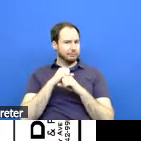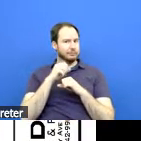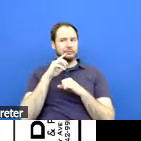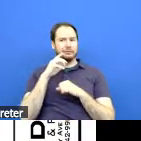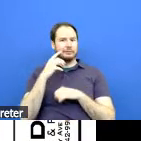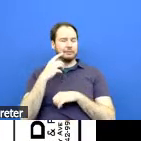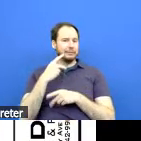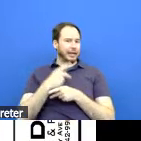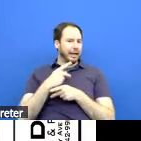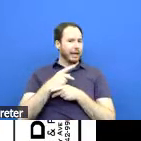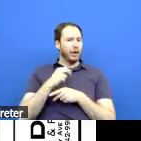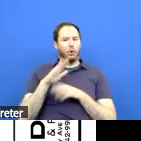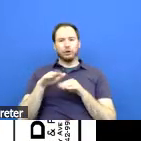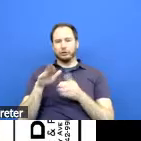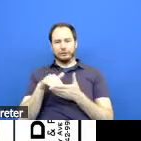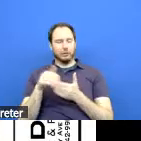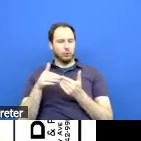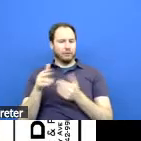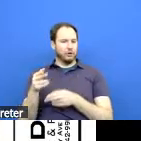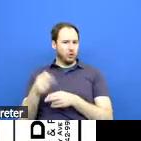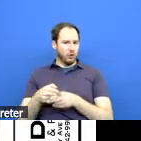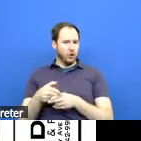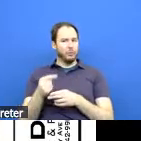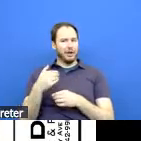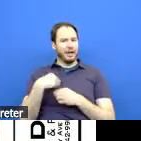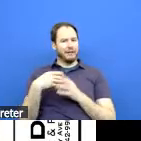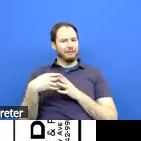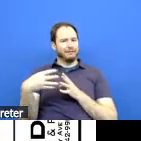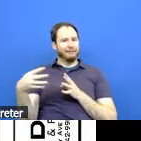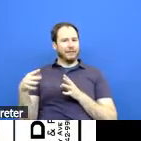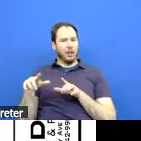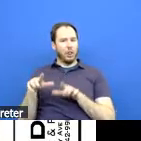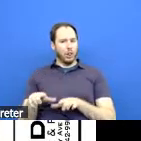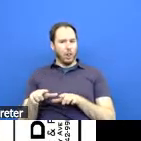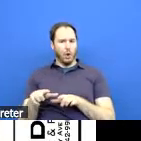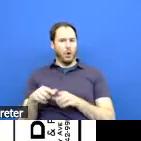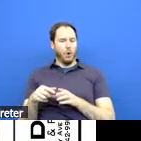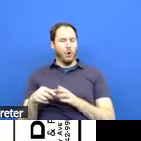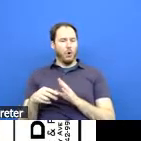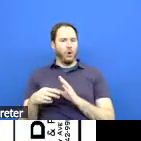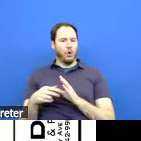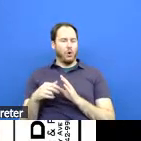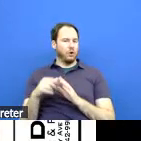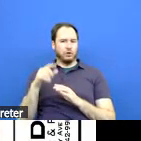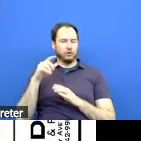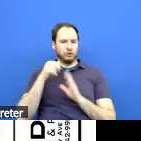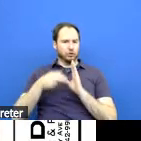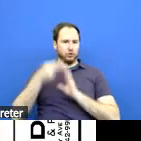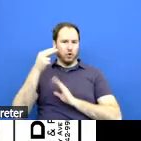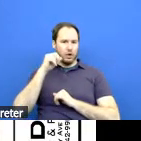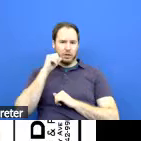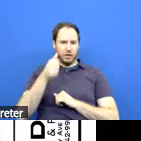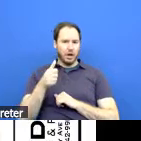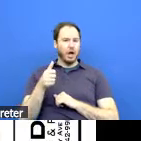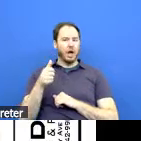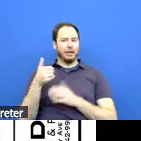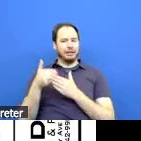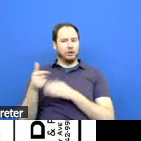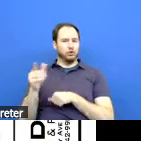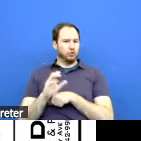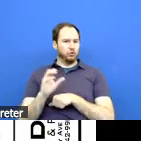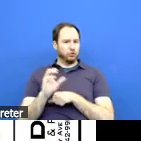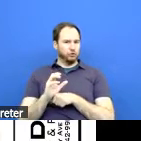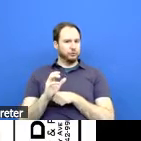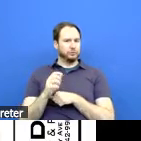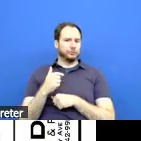or a children's center or just what, but there's a low height fence there on the church side.